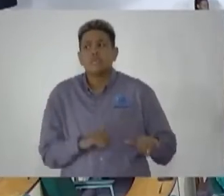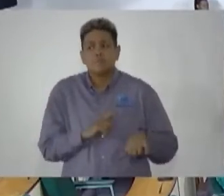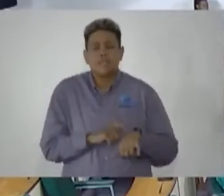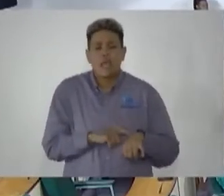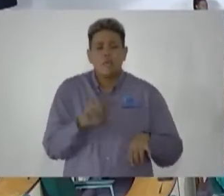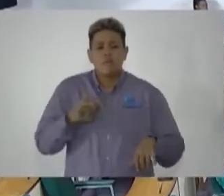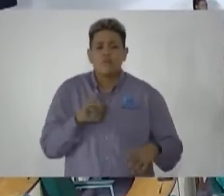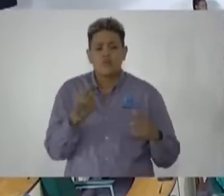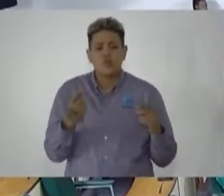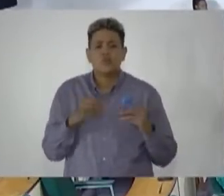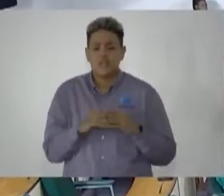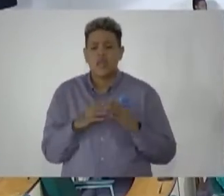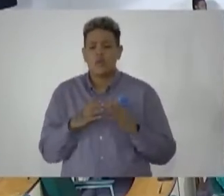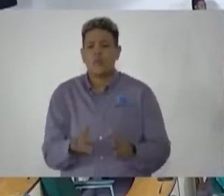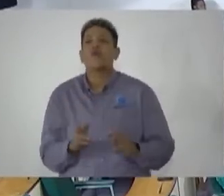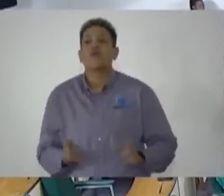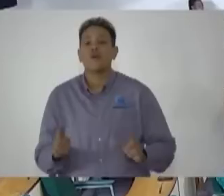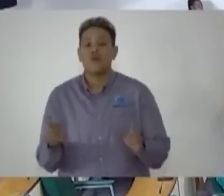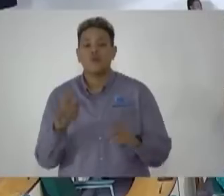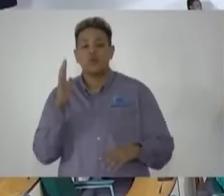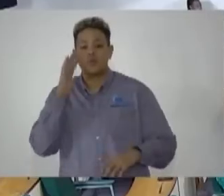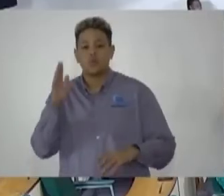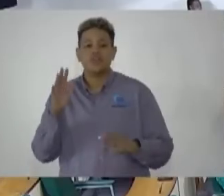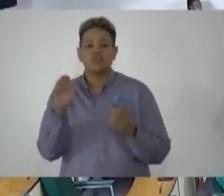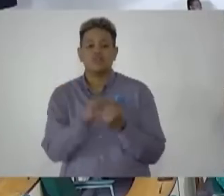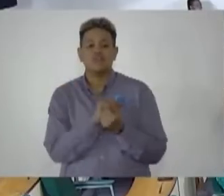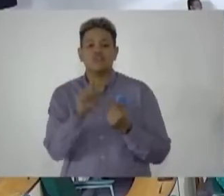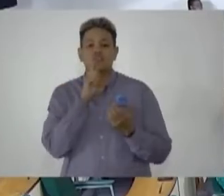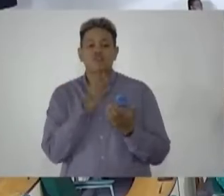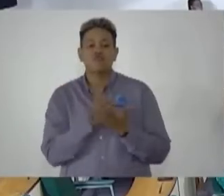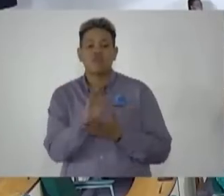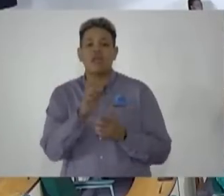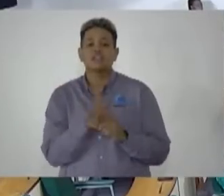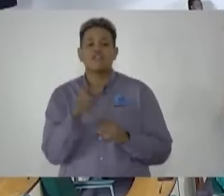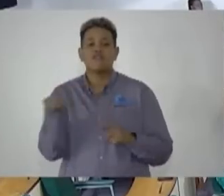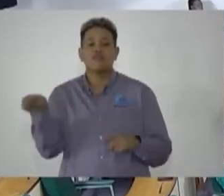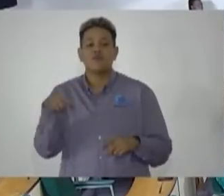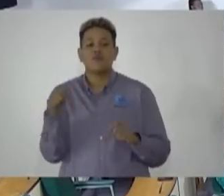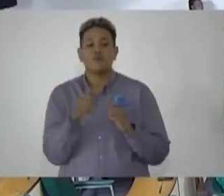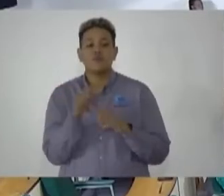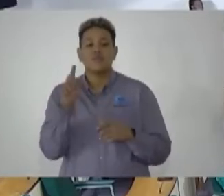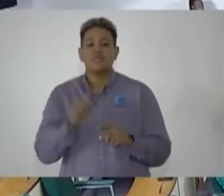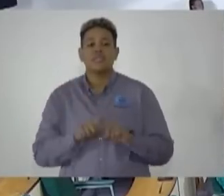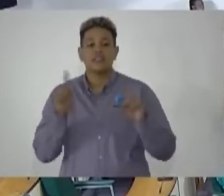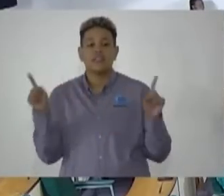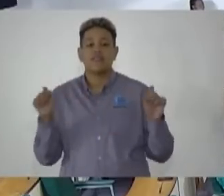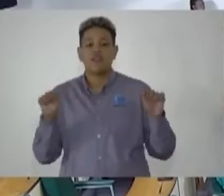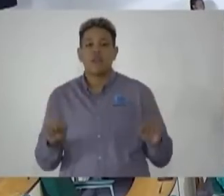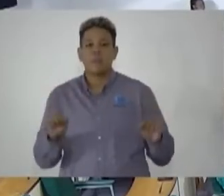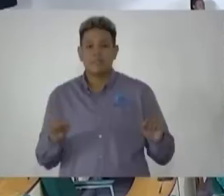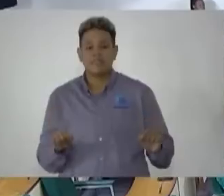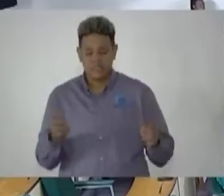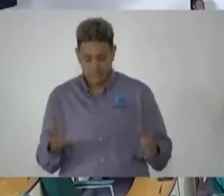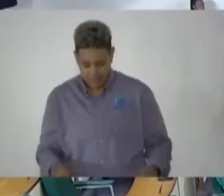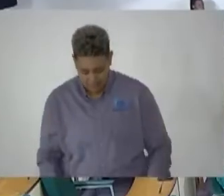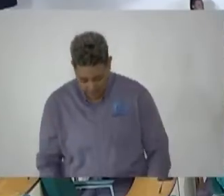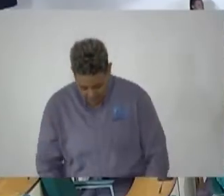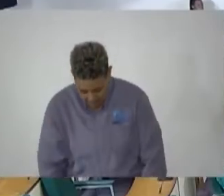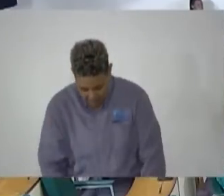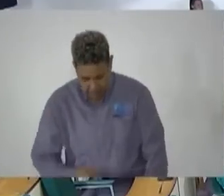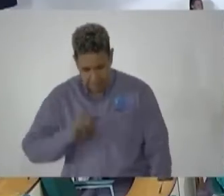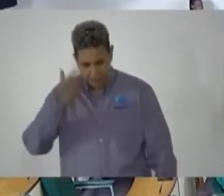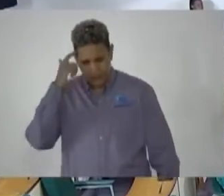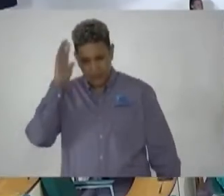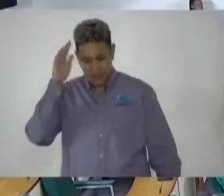be doing it in a way that would trample on the rights of those with differing abilities. I think it